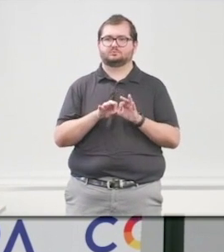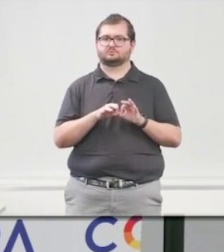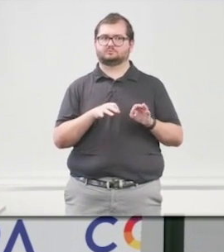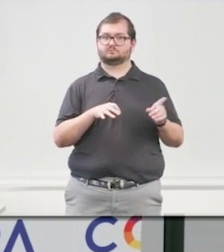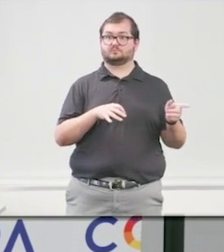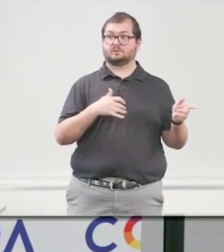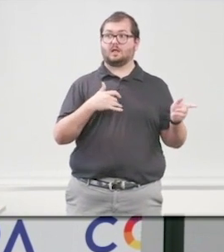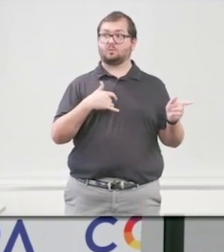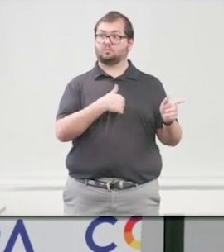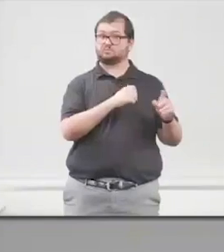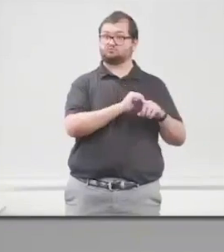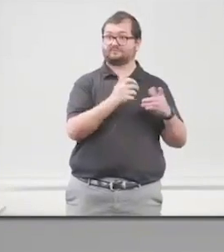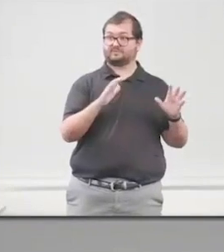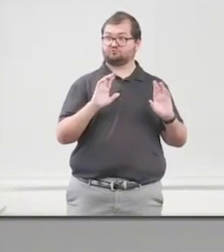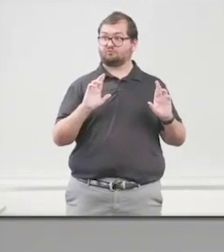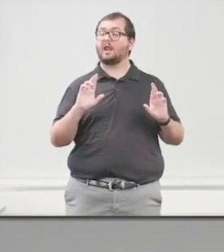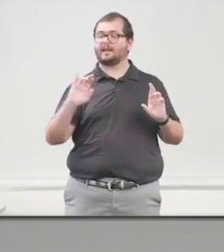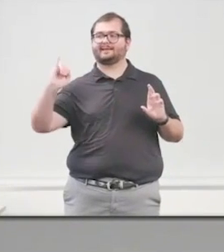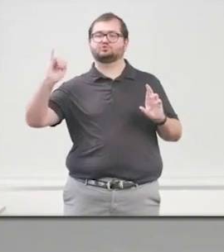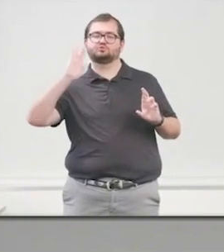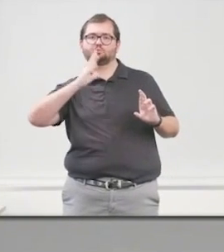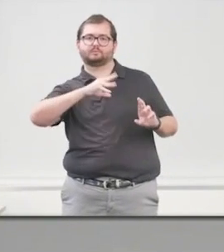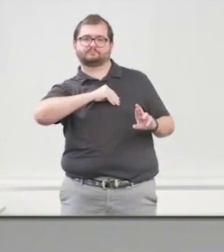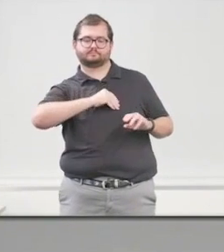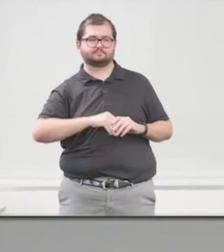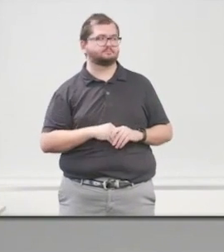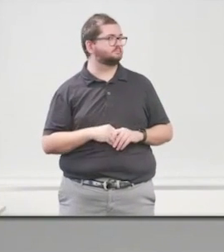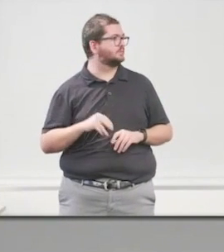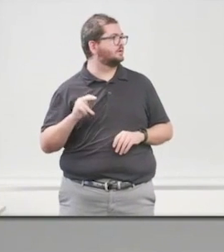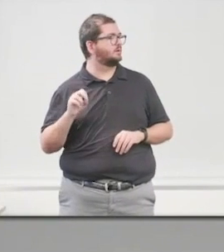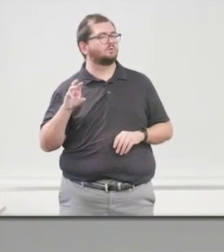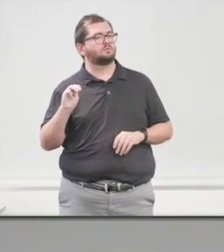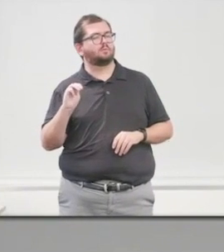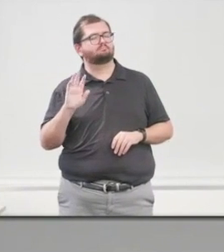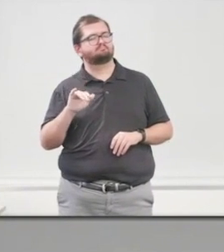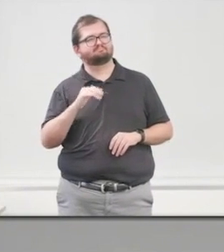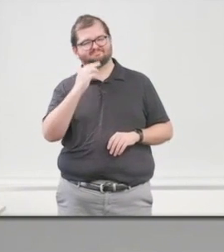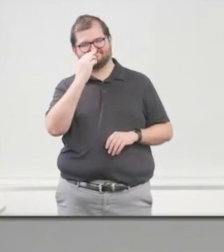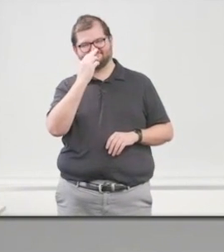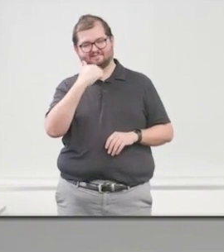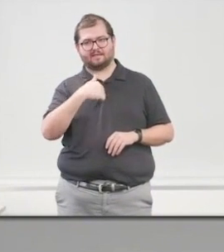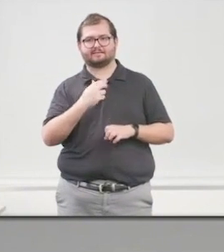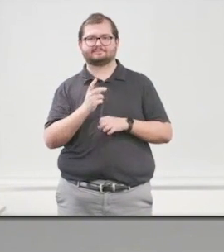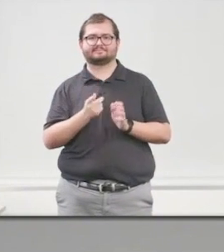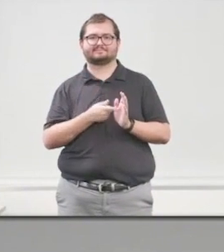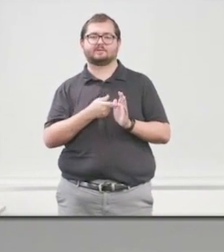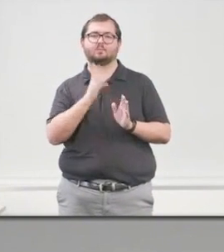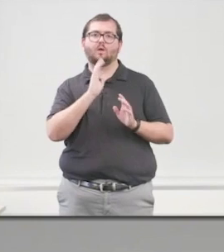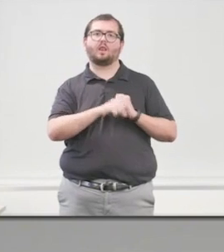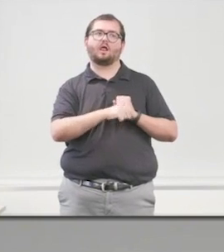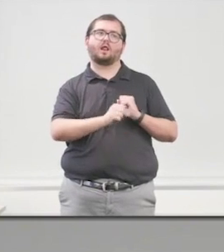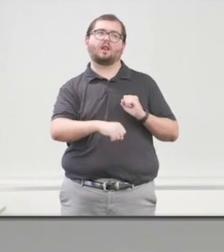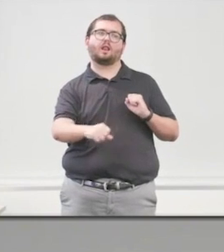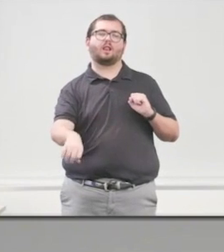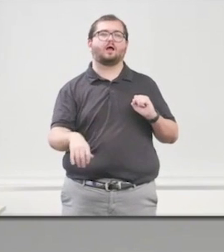for those issues that come up. You know, it's interesting. Anybody who knows me well knows that sometimes I'll use 15 words when it can